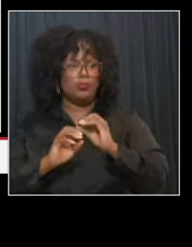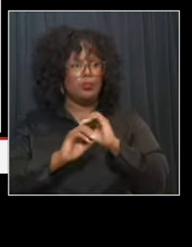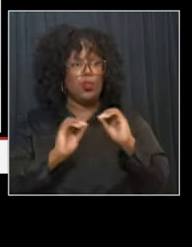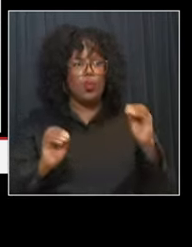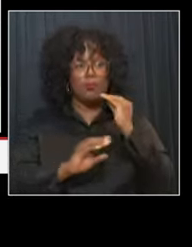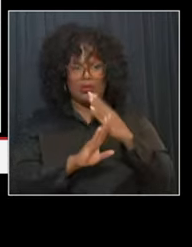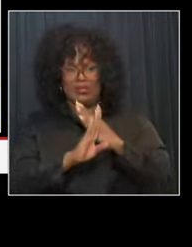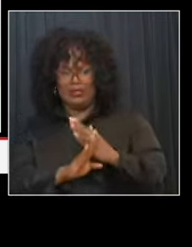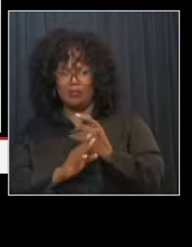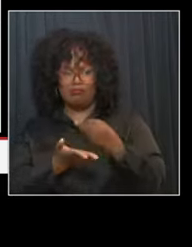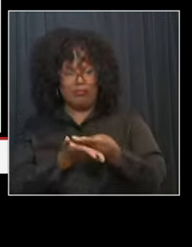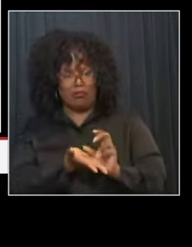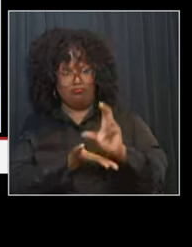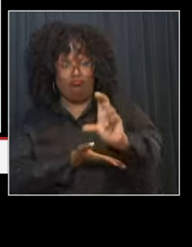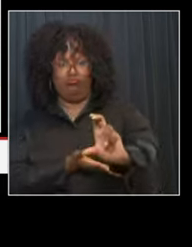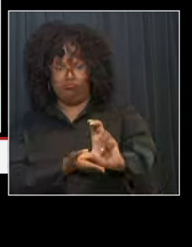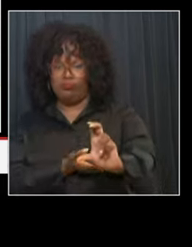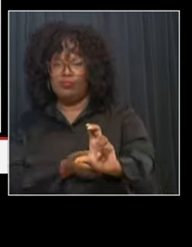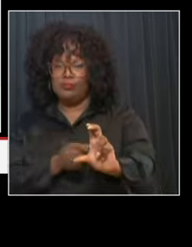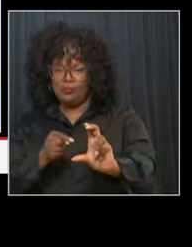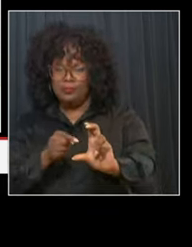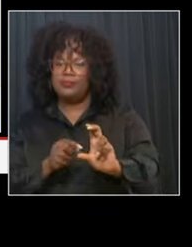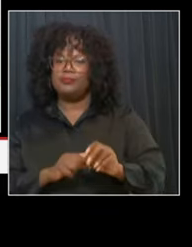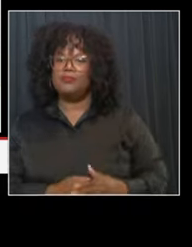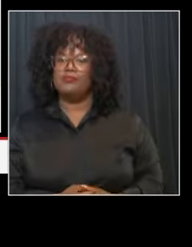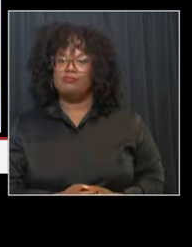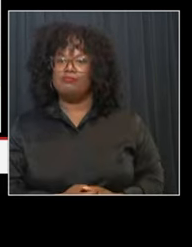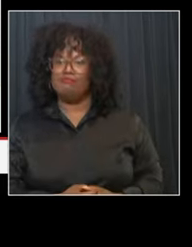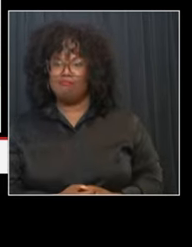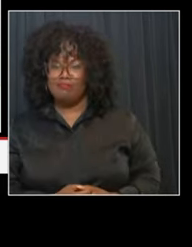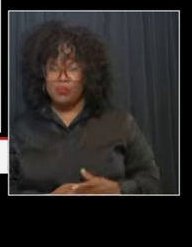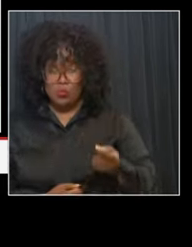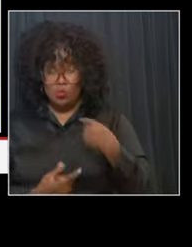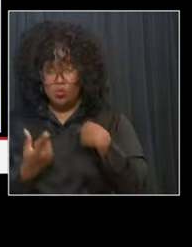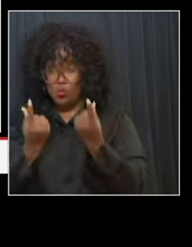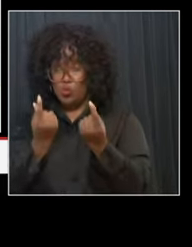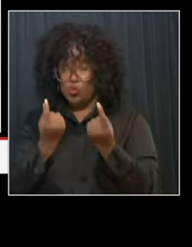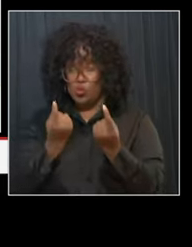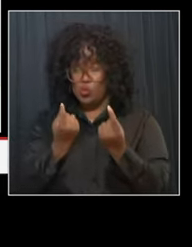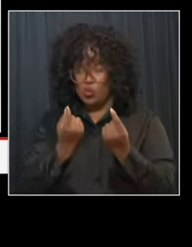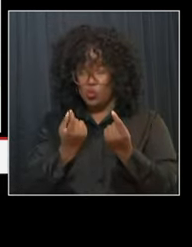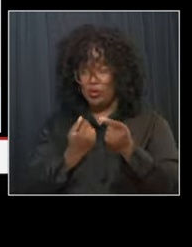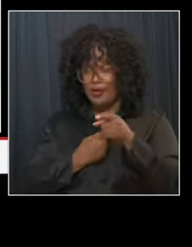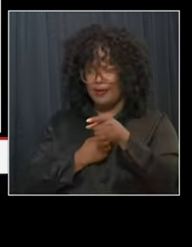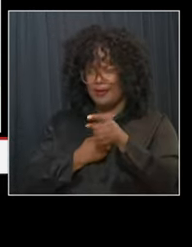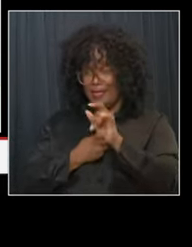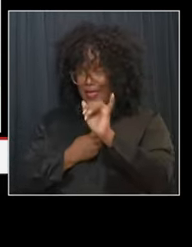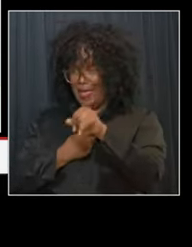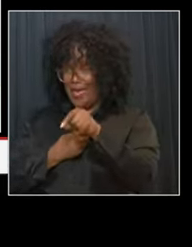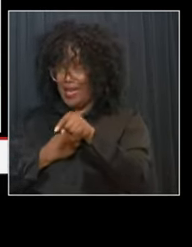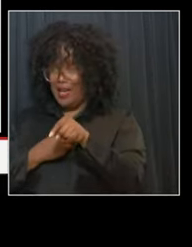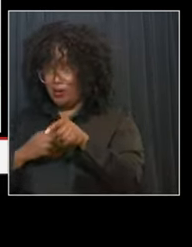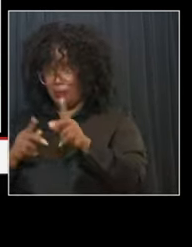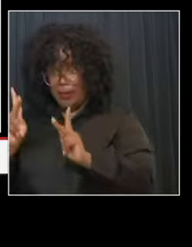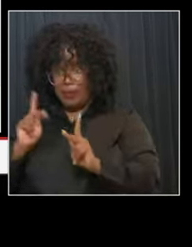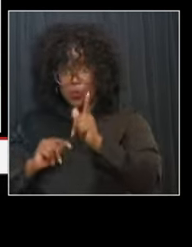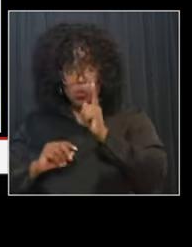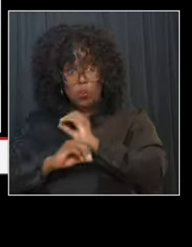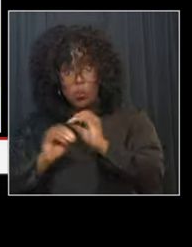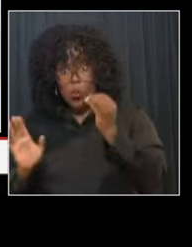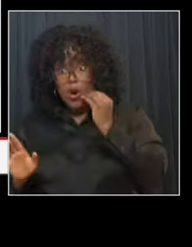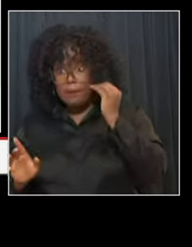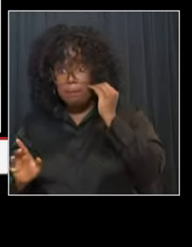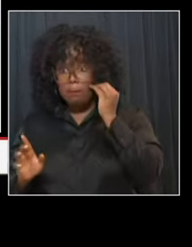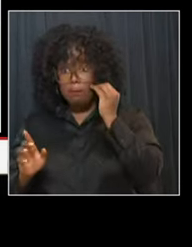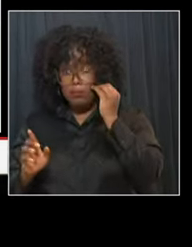homelessness based on our 2025 bid count. So we do know that that homelessness has decreased 8% in the district